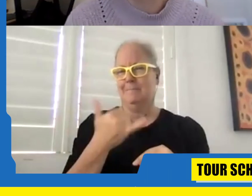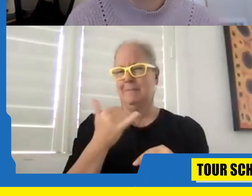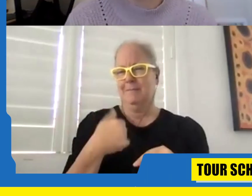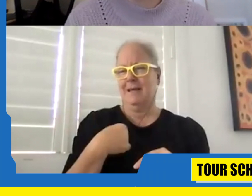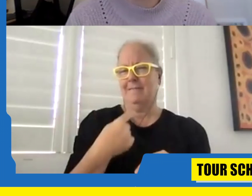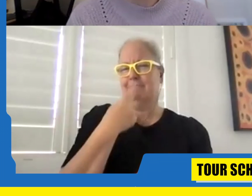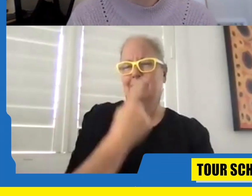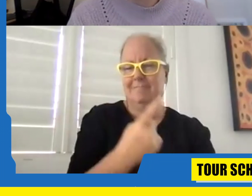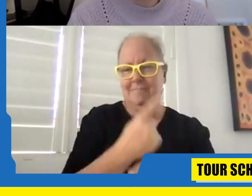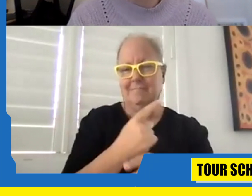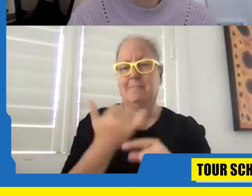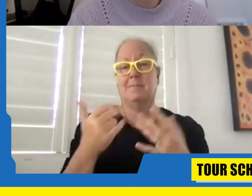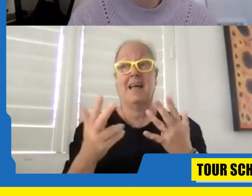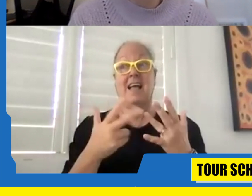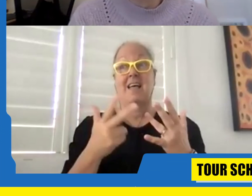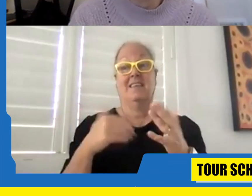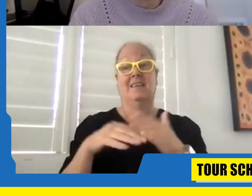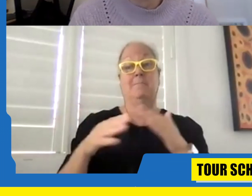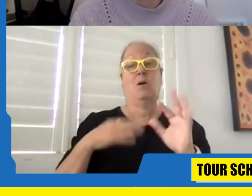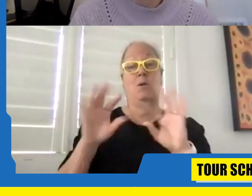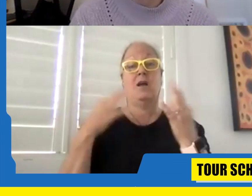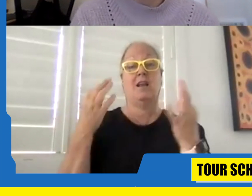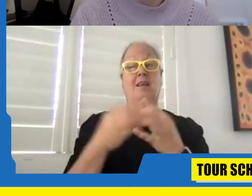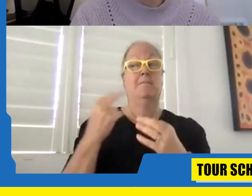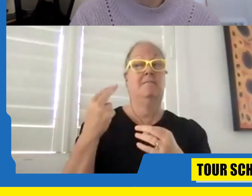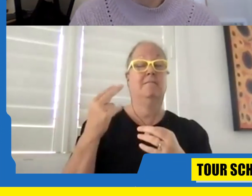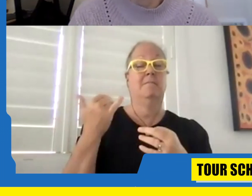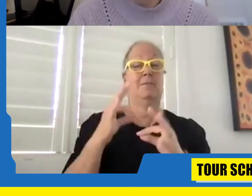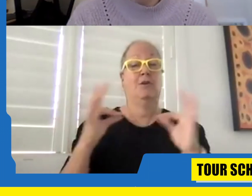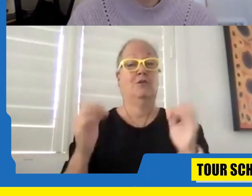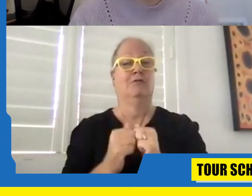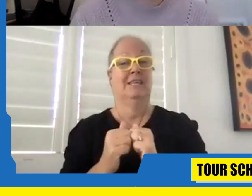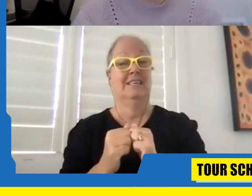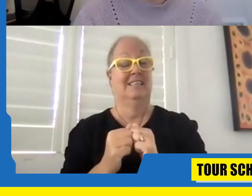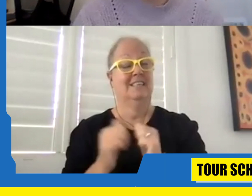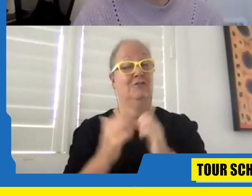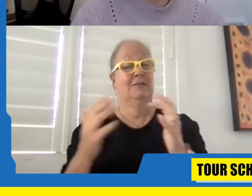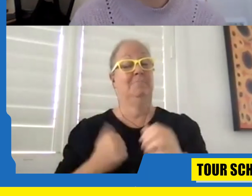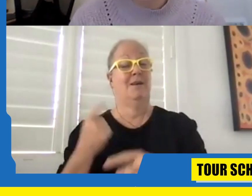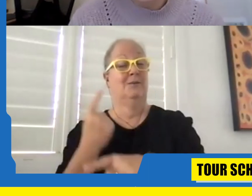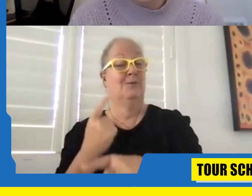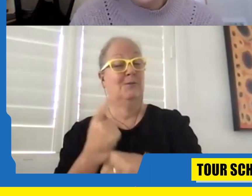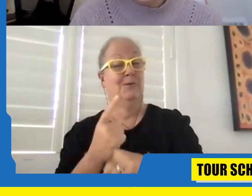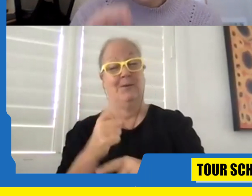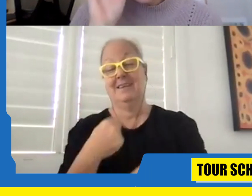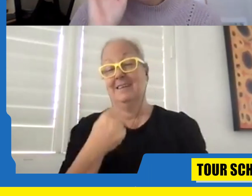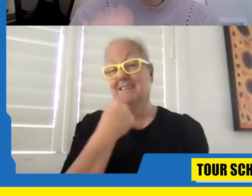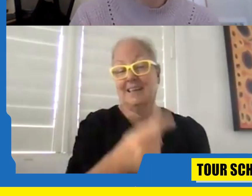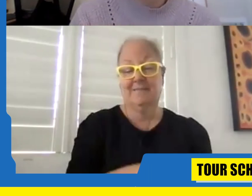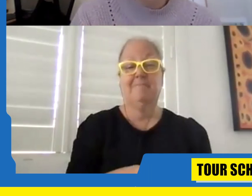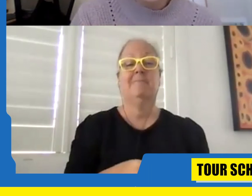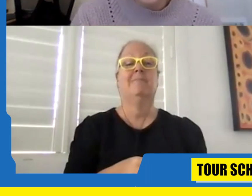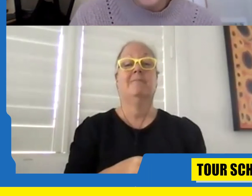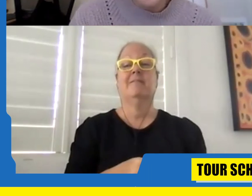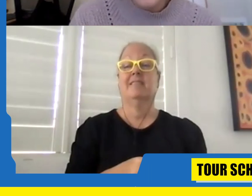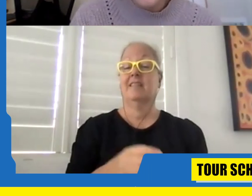that other people in my organisation might not necessarily agree with. So well, that's okay. Let's, how about we just start with, is it